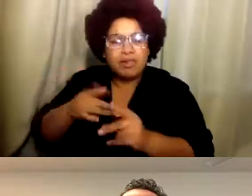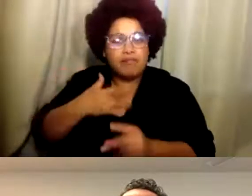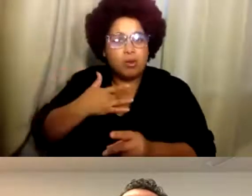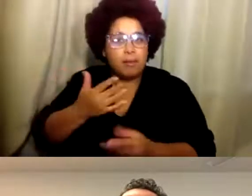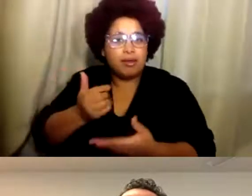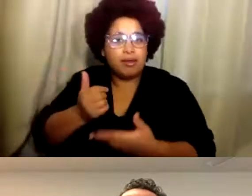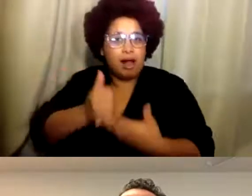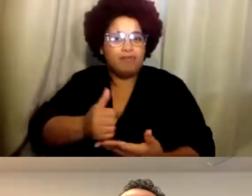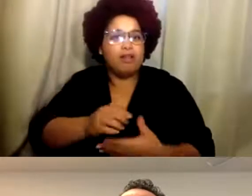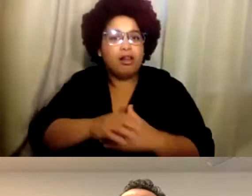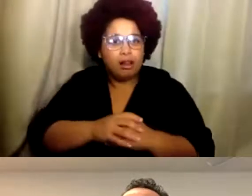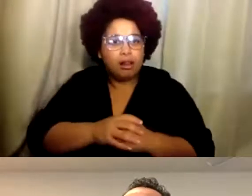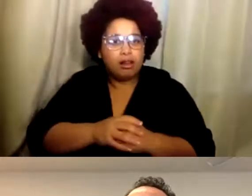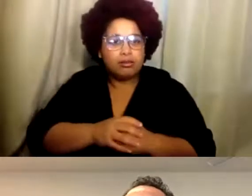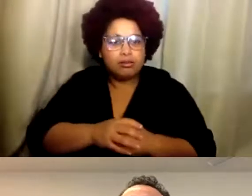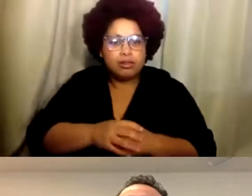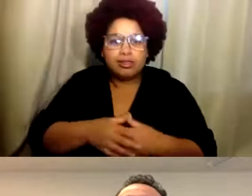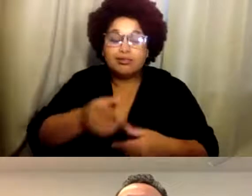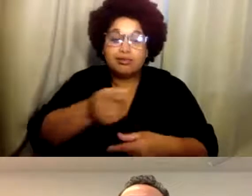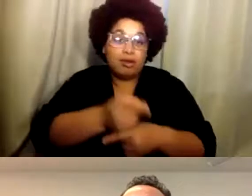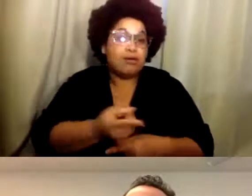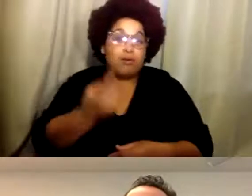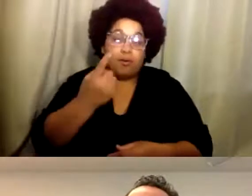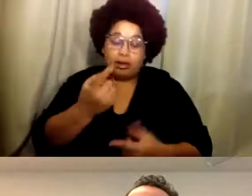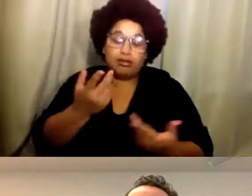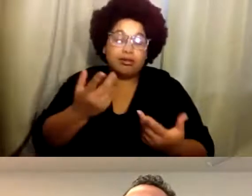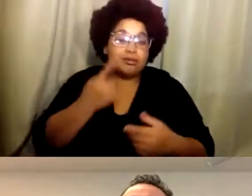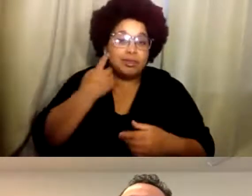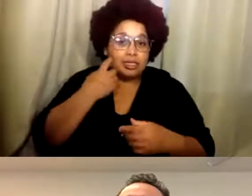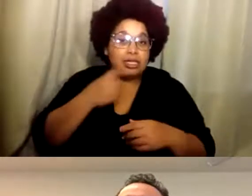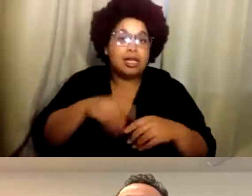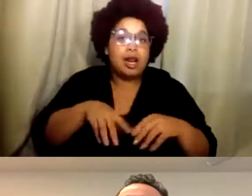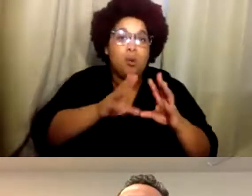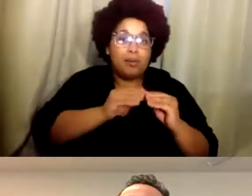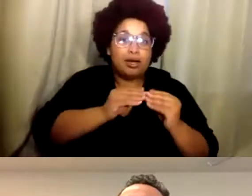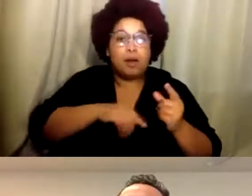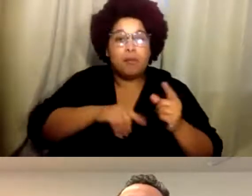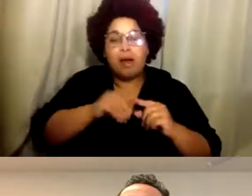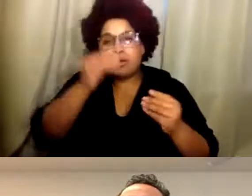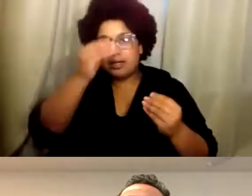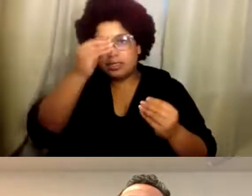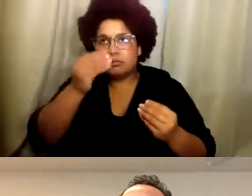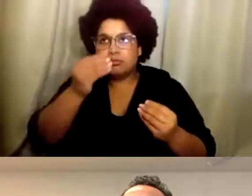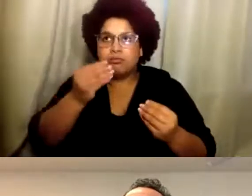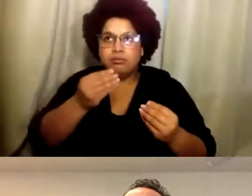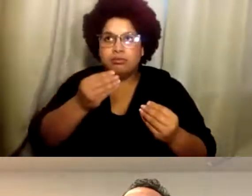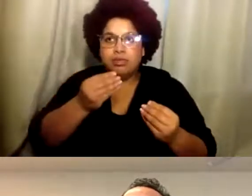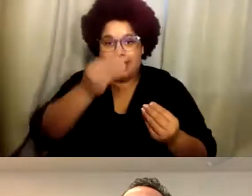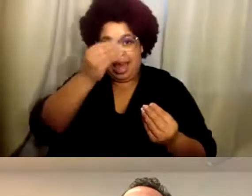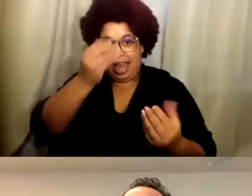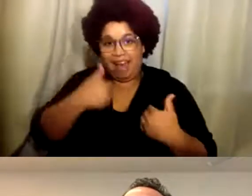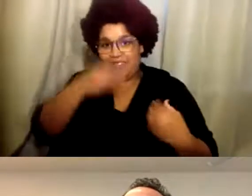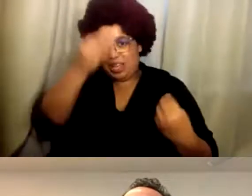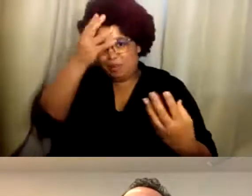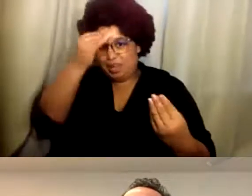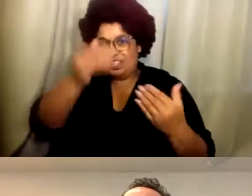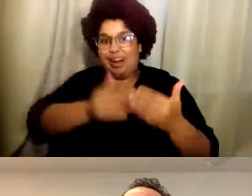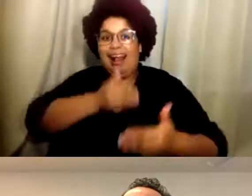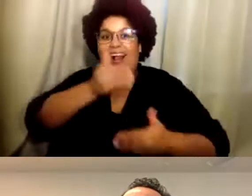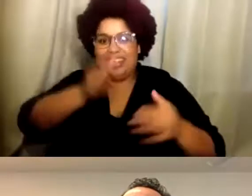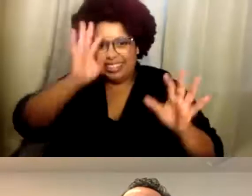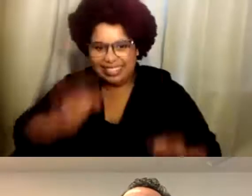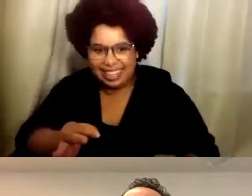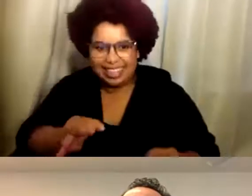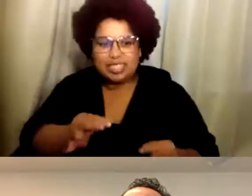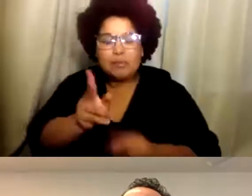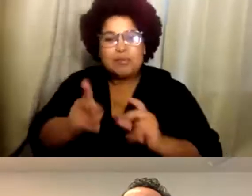Yeah, it's definitely one of, how do we do it? And we did a webinar a little while ago on informed decision making, and really making sure that people are getting information